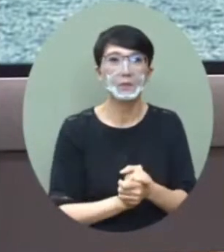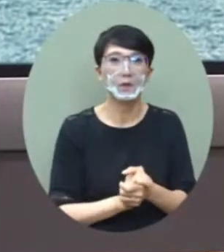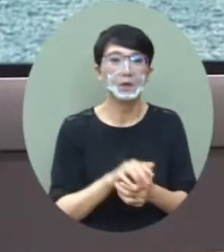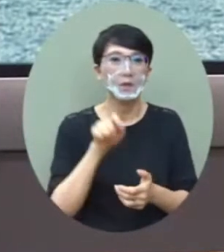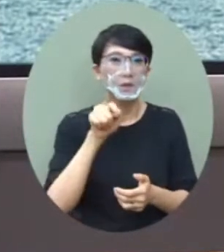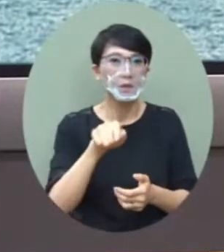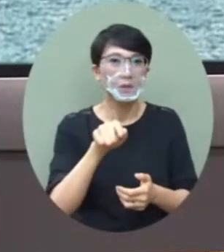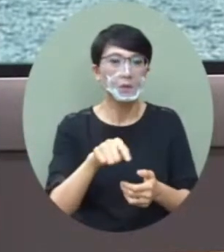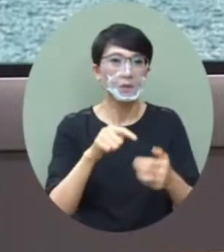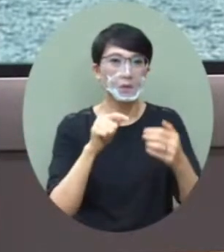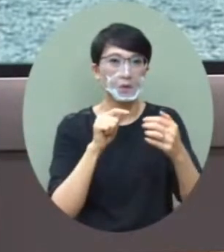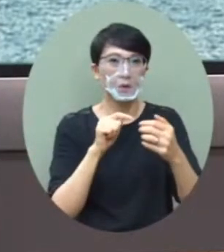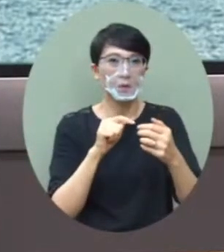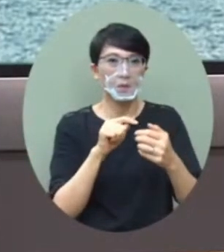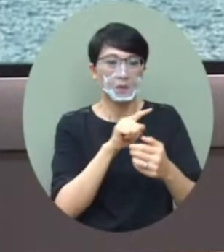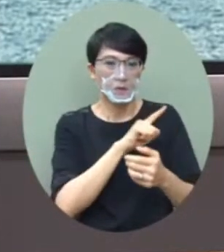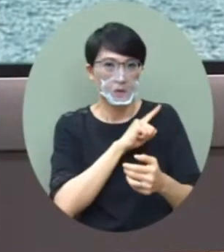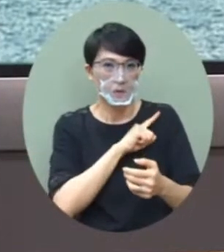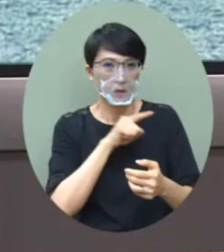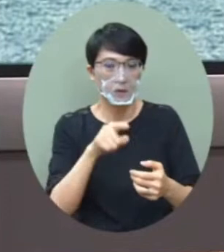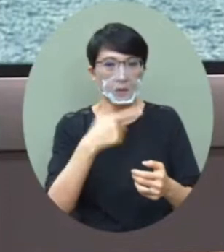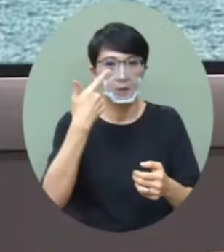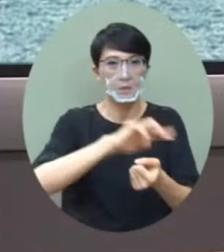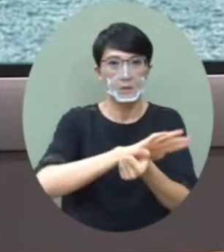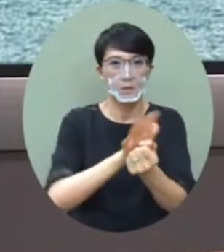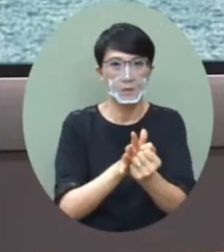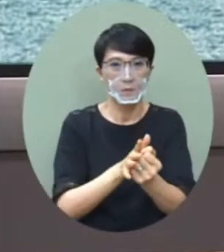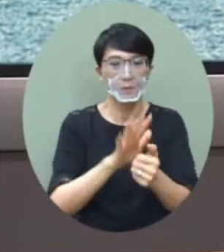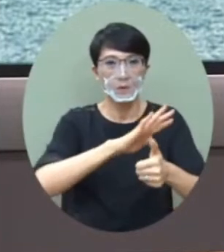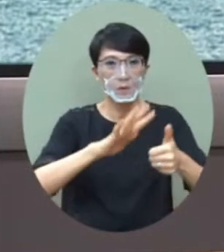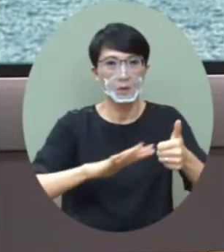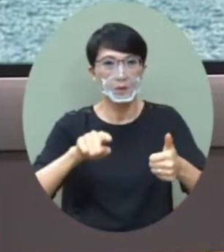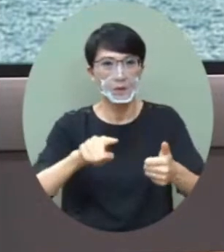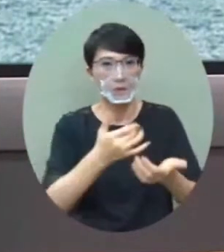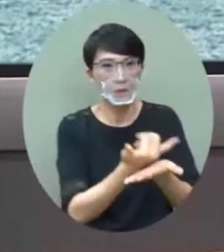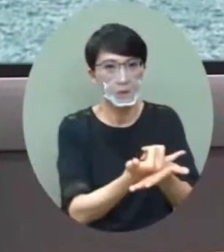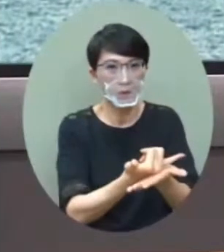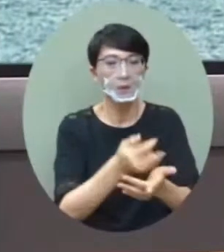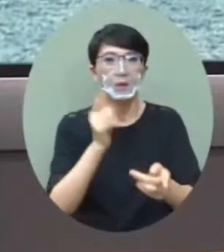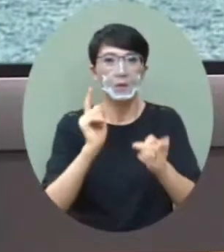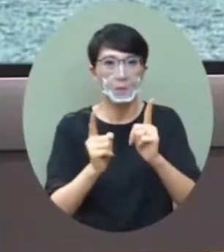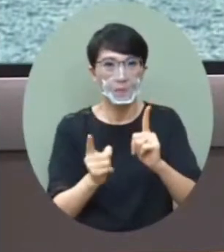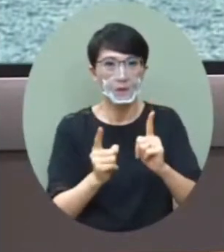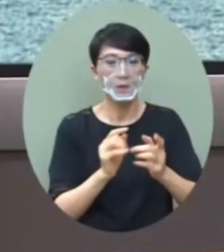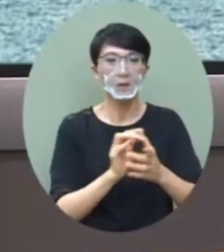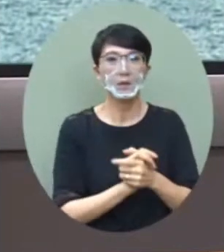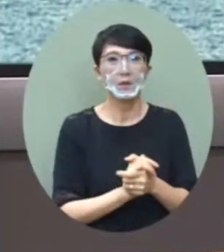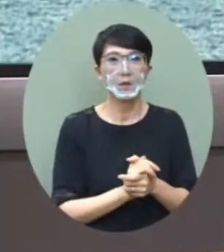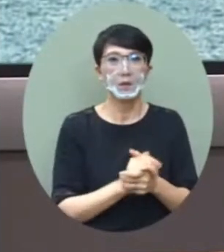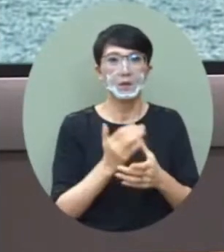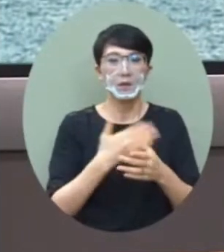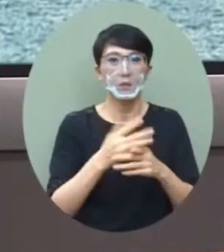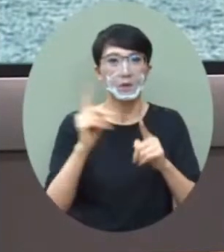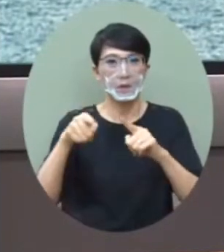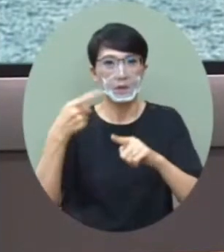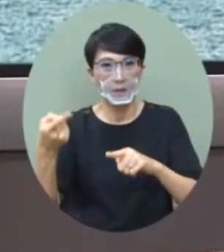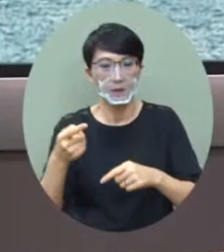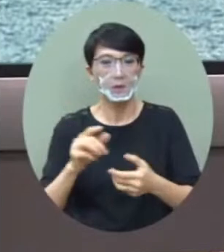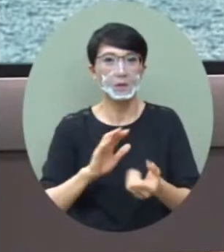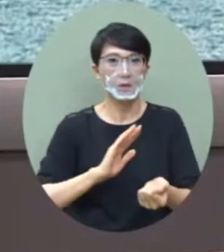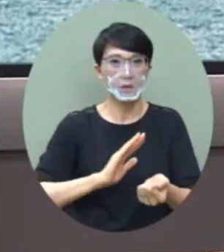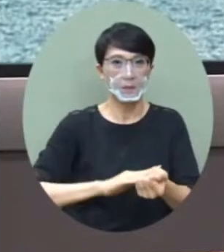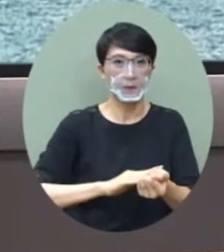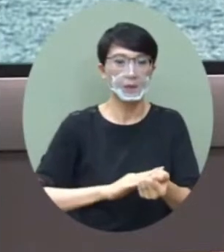be tested for COVID-19. So did a case pass away because of